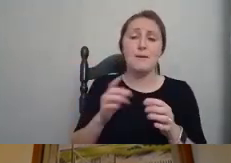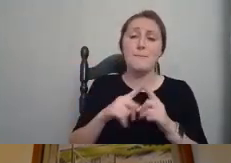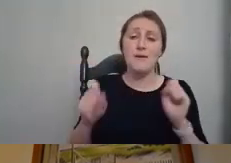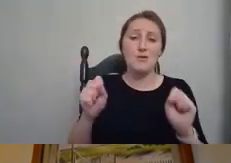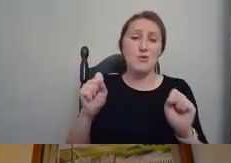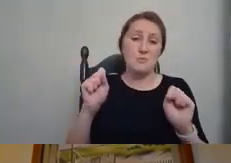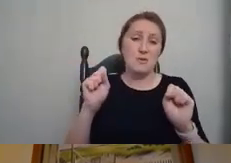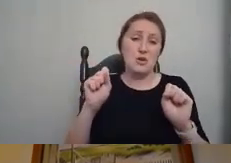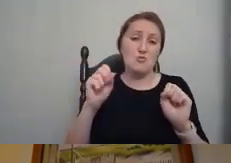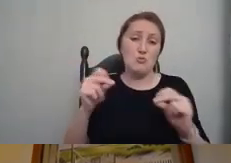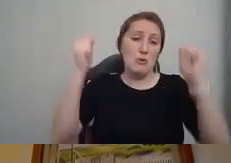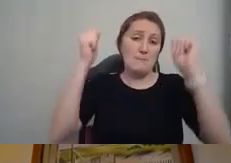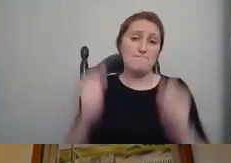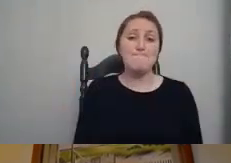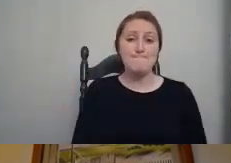away.